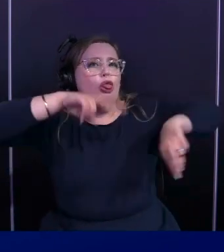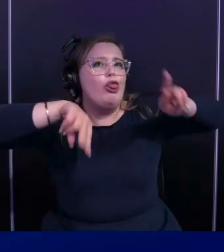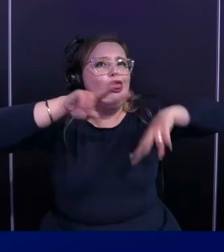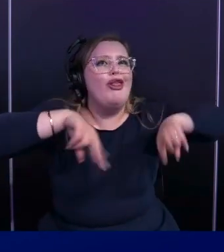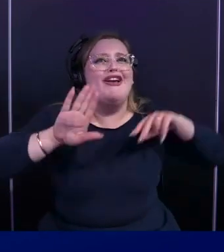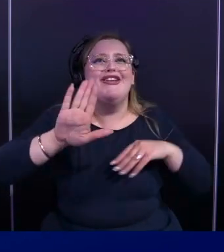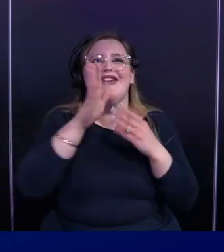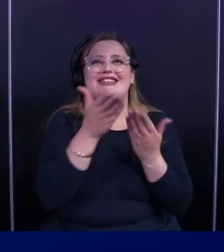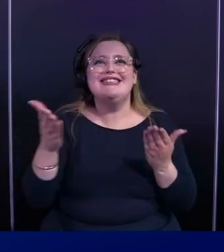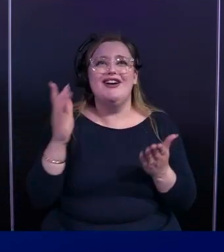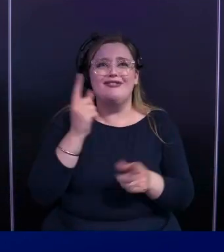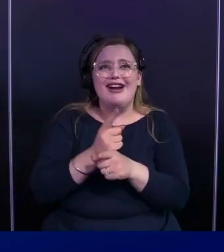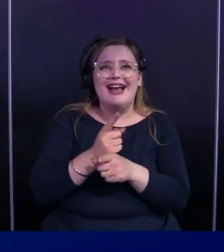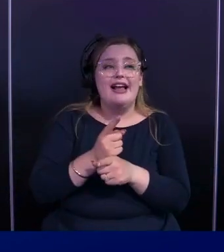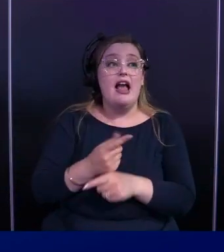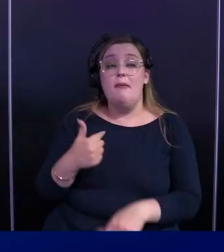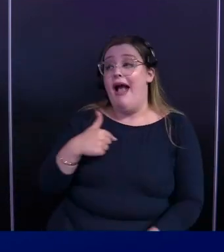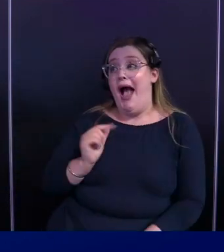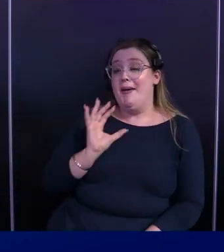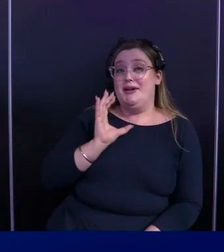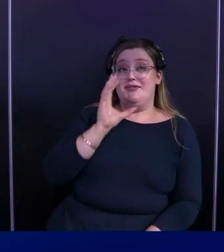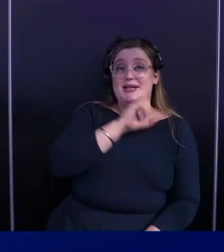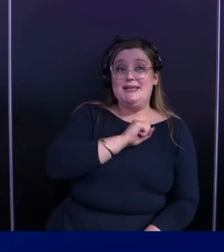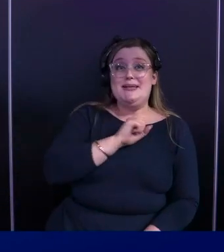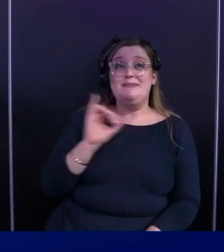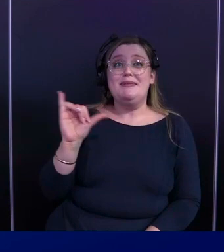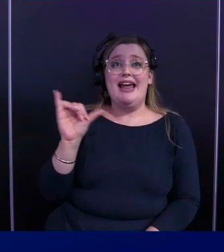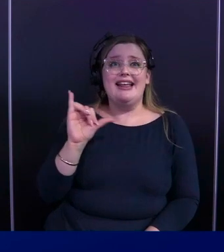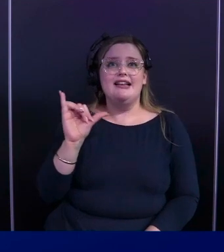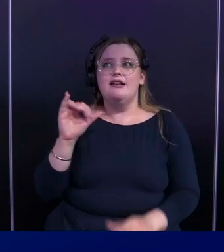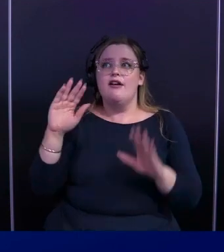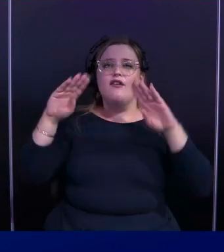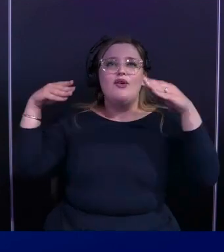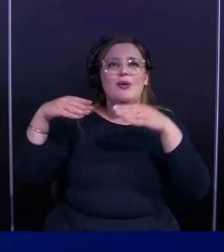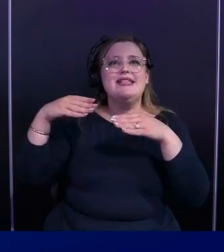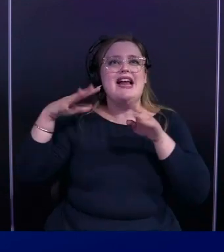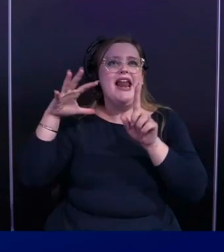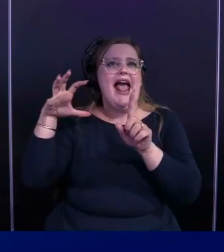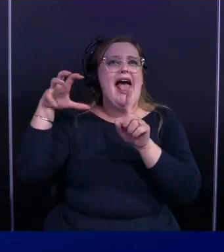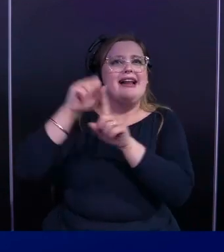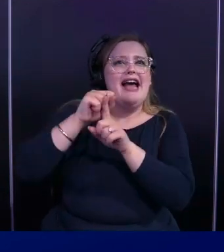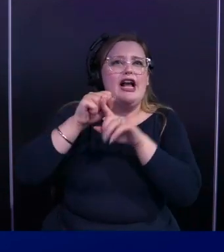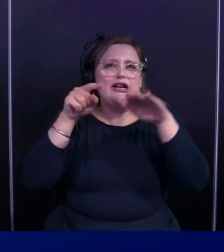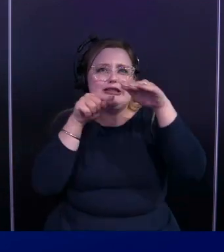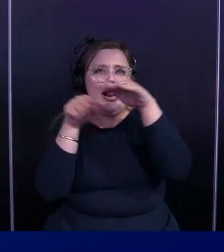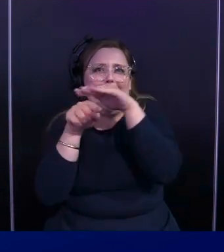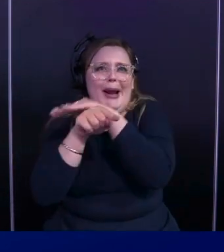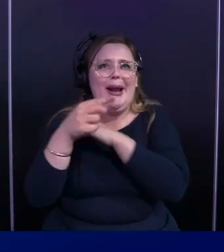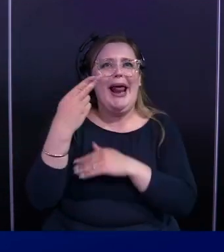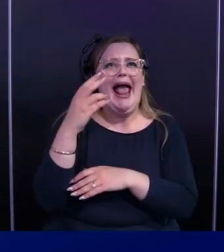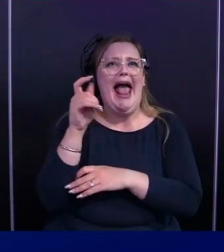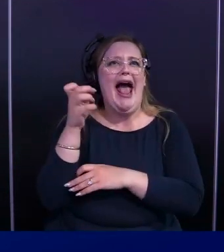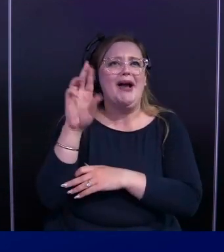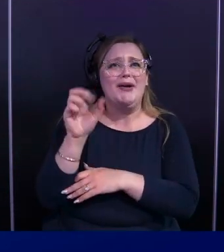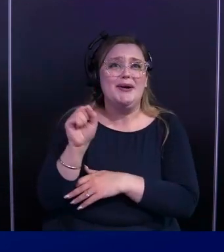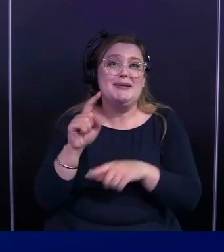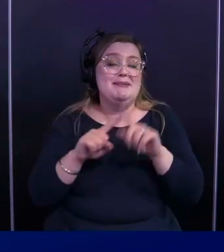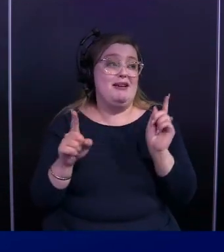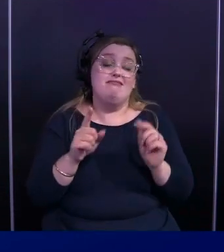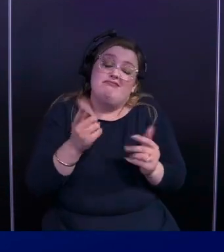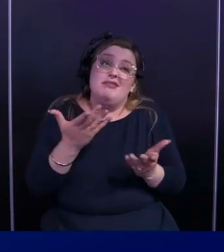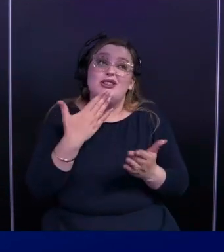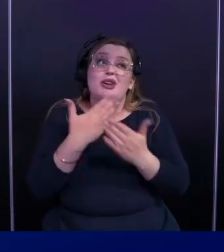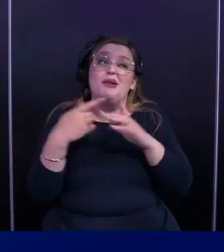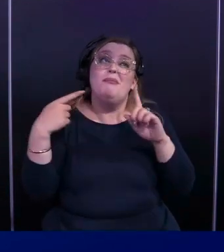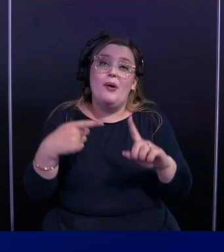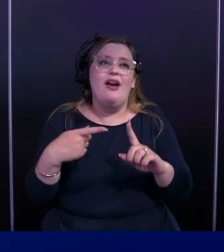I'll be honest. I actually I would have assumed it would have been like attackers or like hackers first. I wouldn't have thought about it from the cloud side. But yes, it's a very good point. It's a